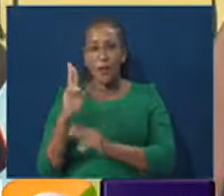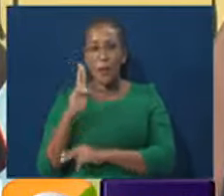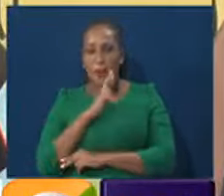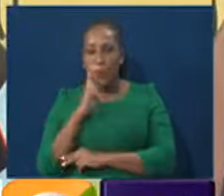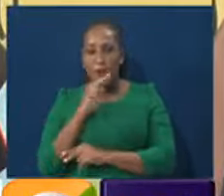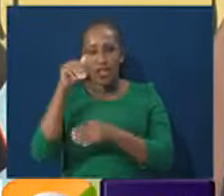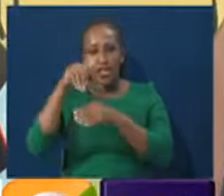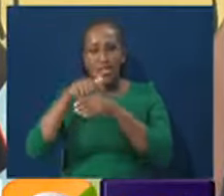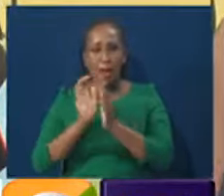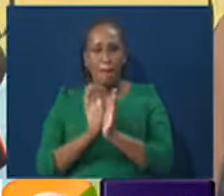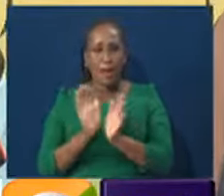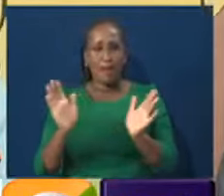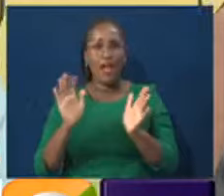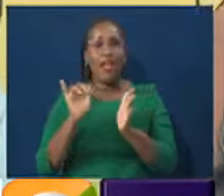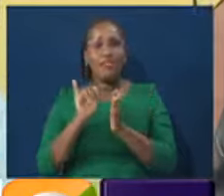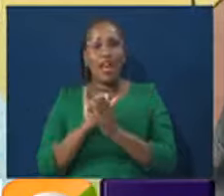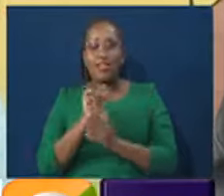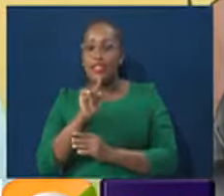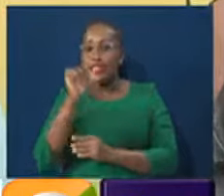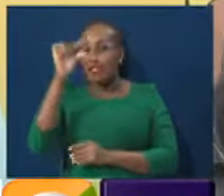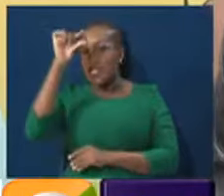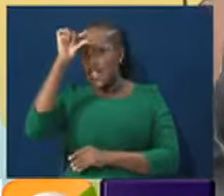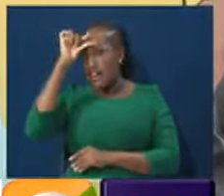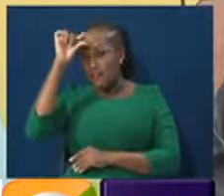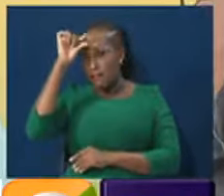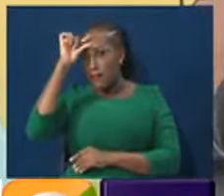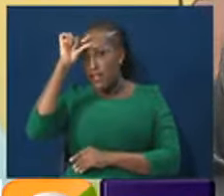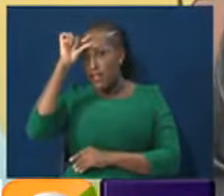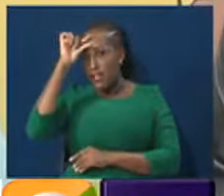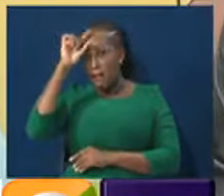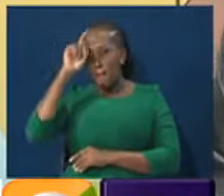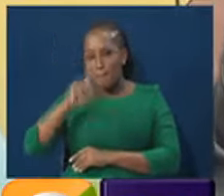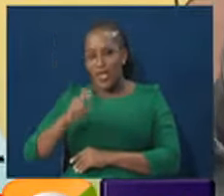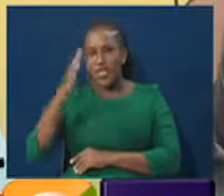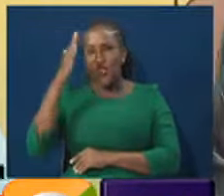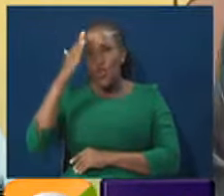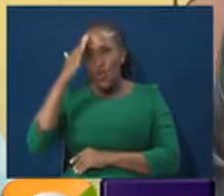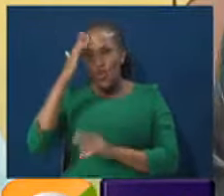public that this government is yet to learn the value of life.